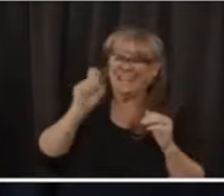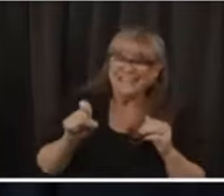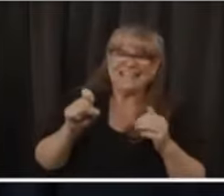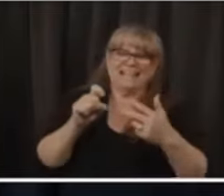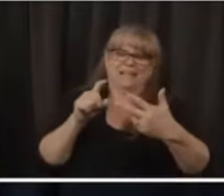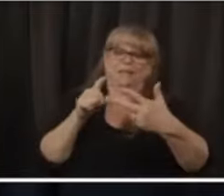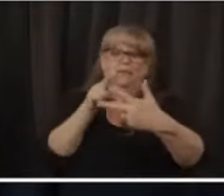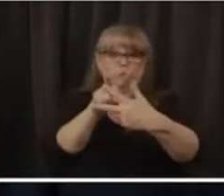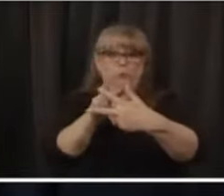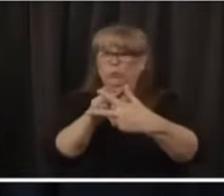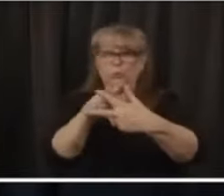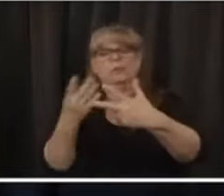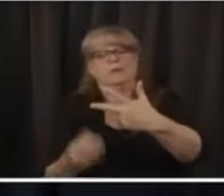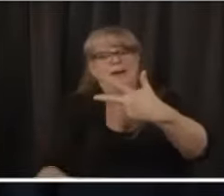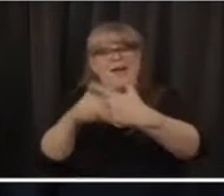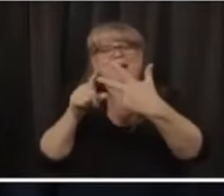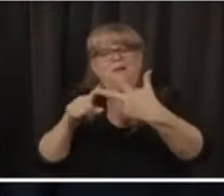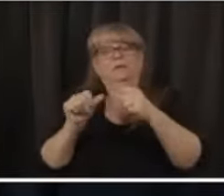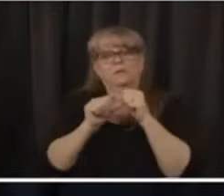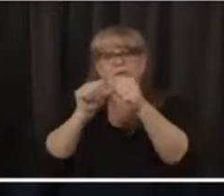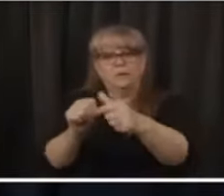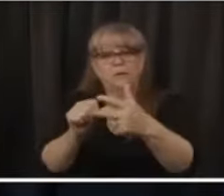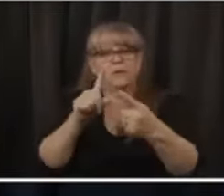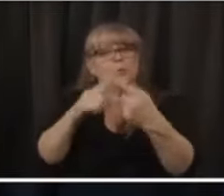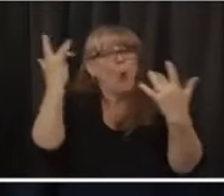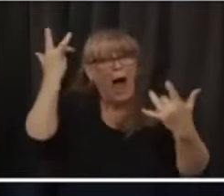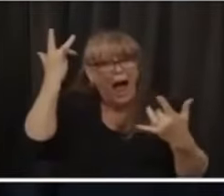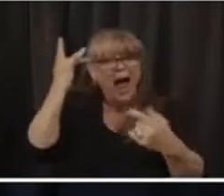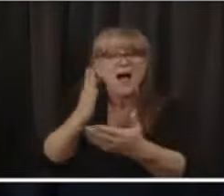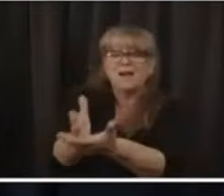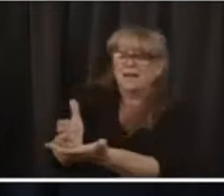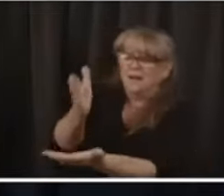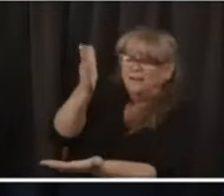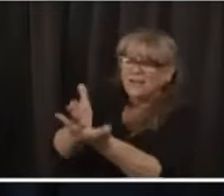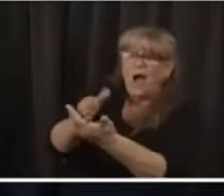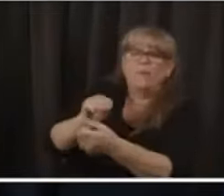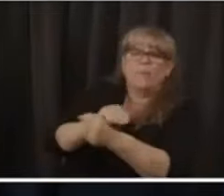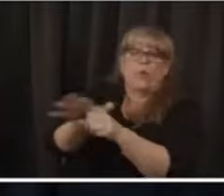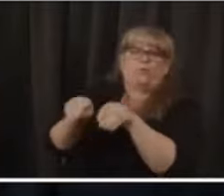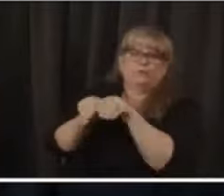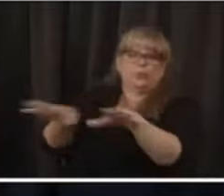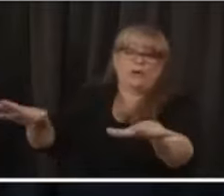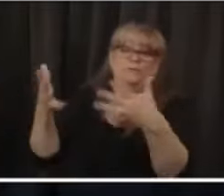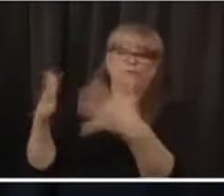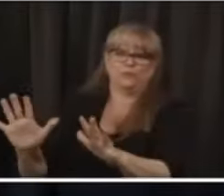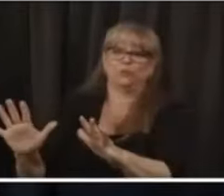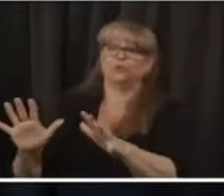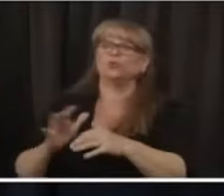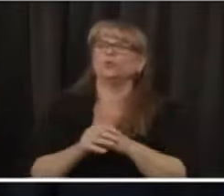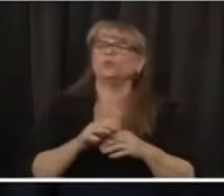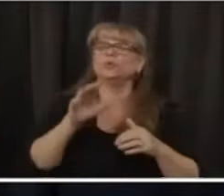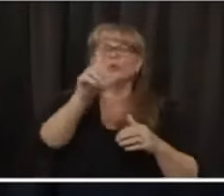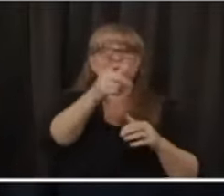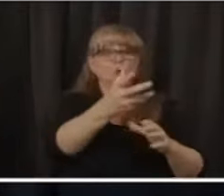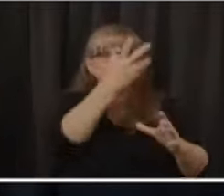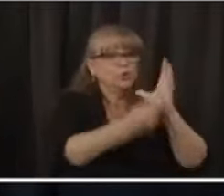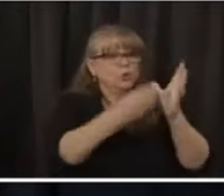this pandemic and to save lives, to halt this bloodshed. We've